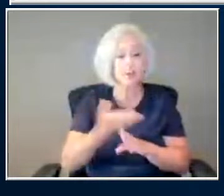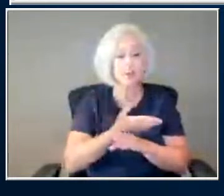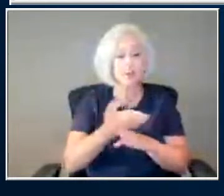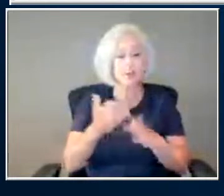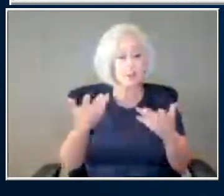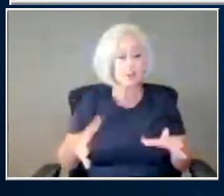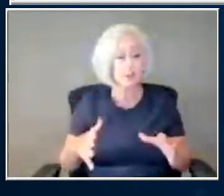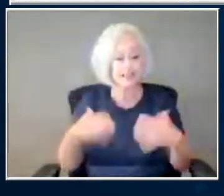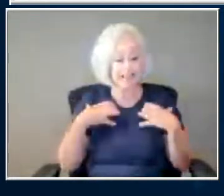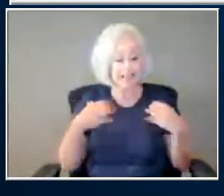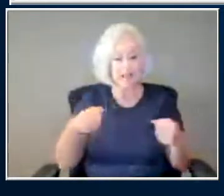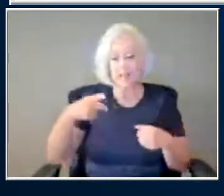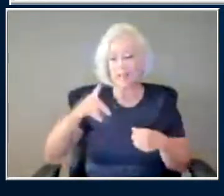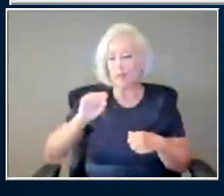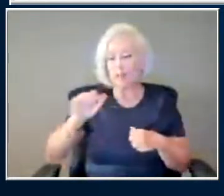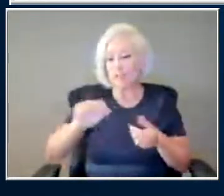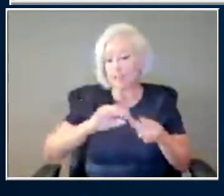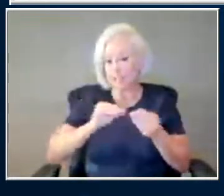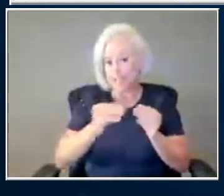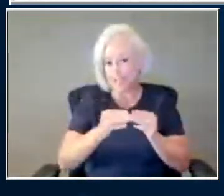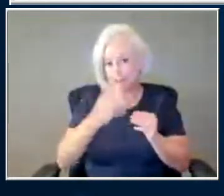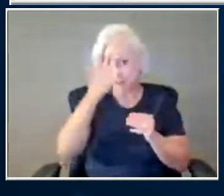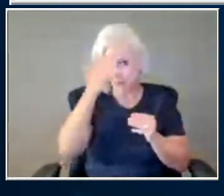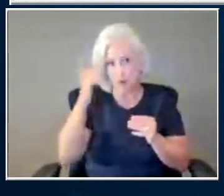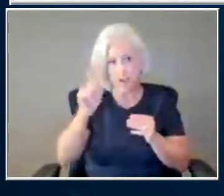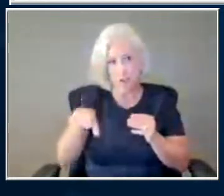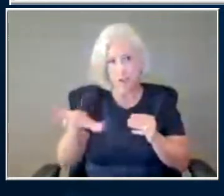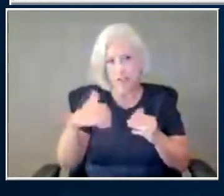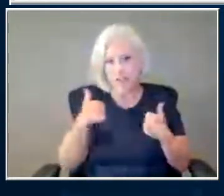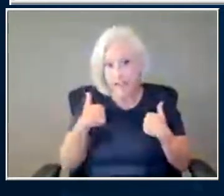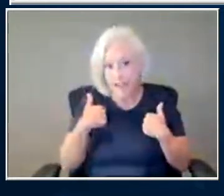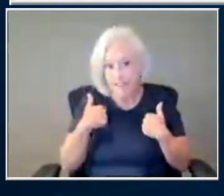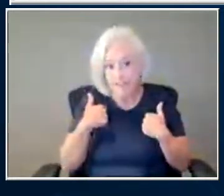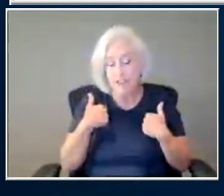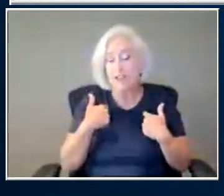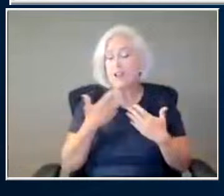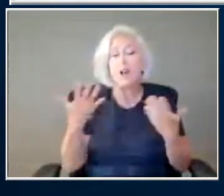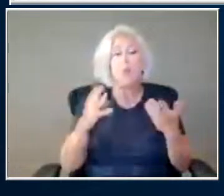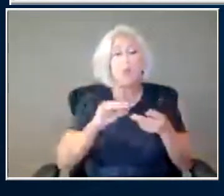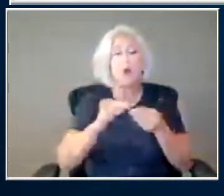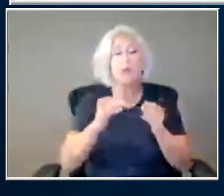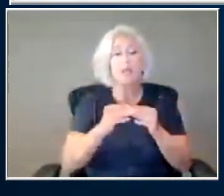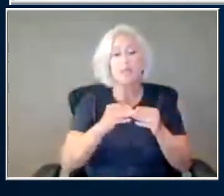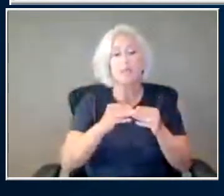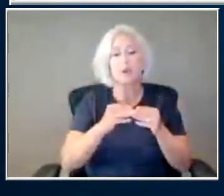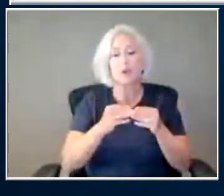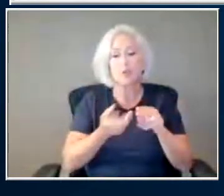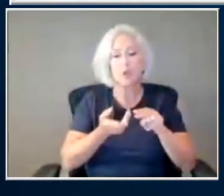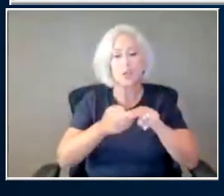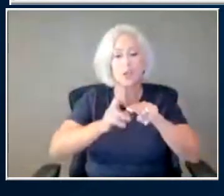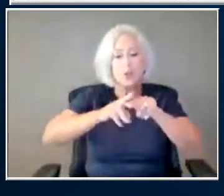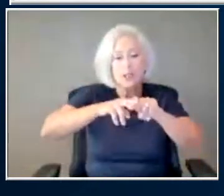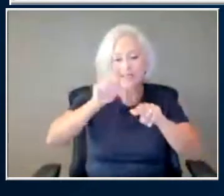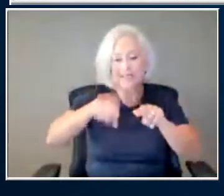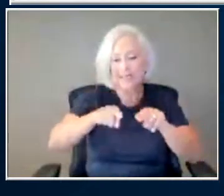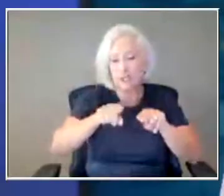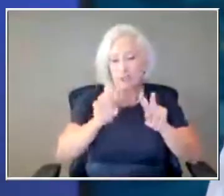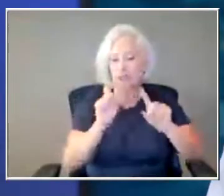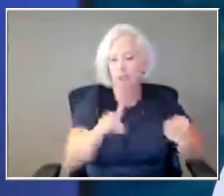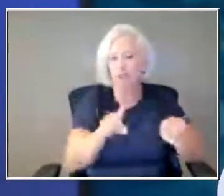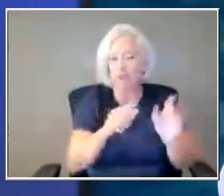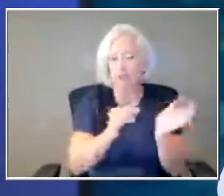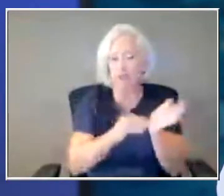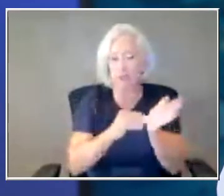number is, why it should be that, and when it starts to what is the number when it starts to creep up we need to be seeing. So exactly what